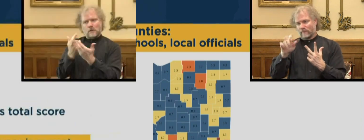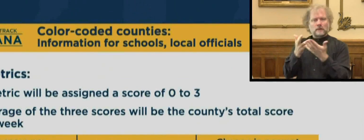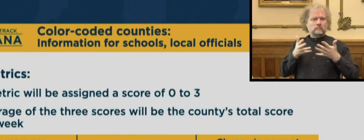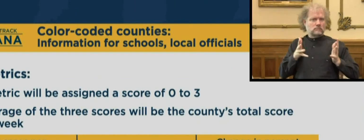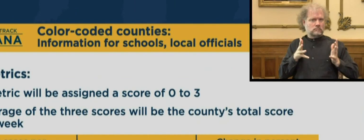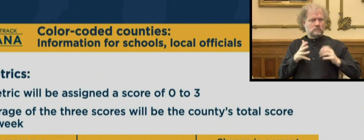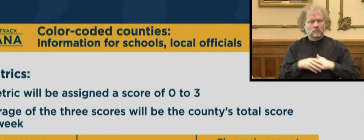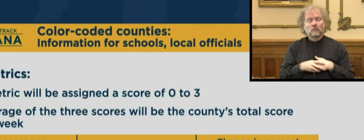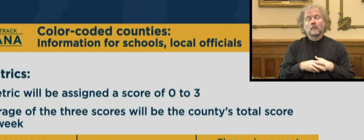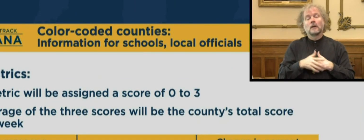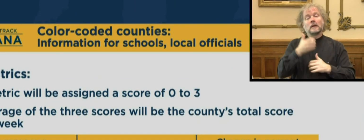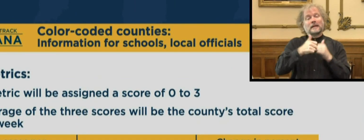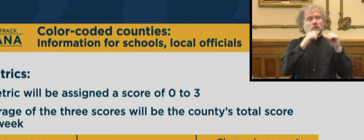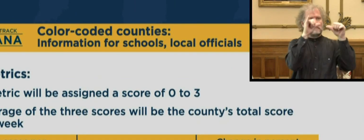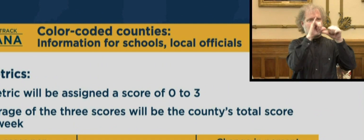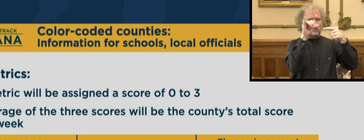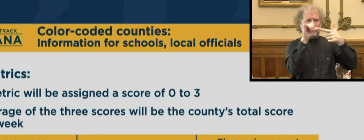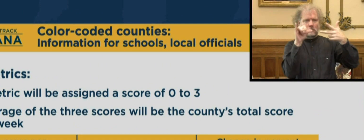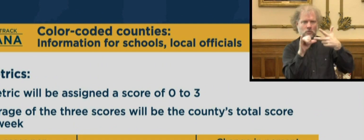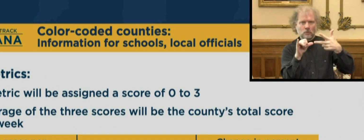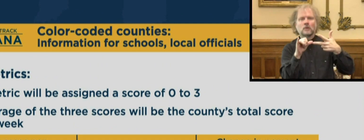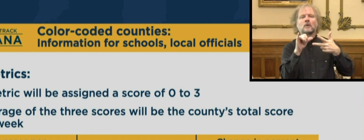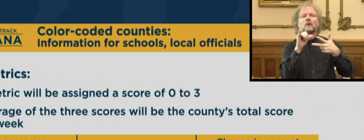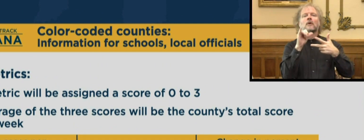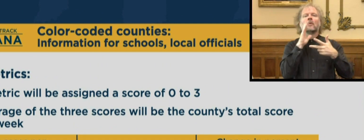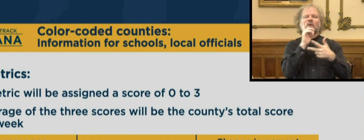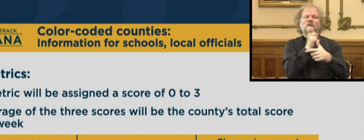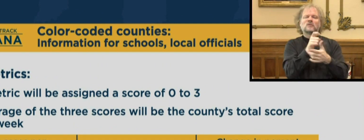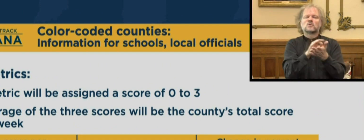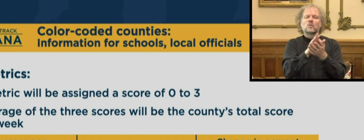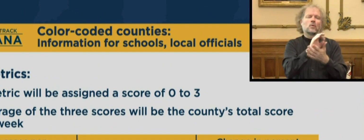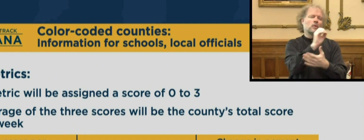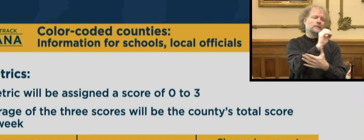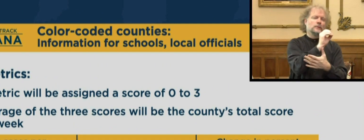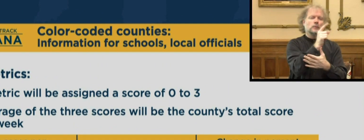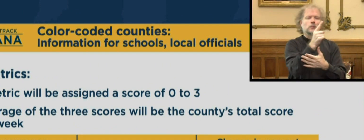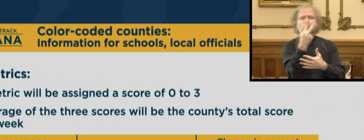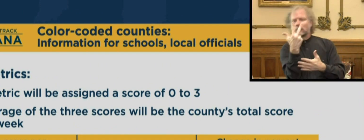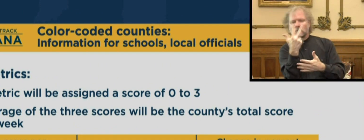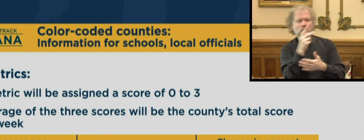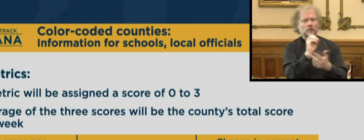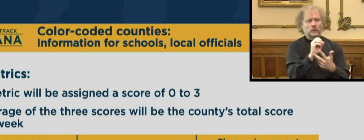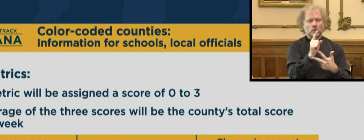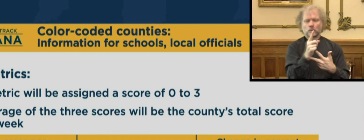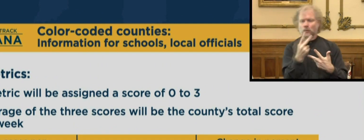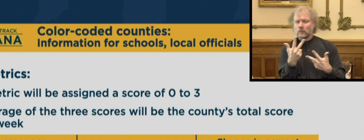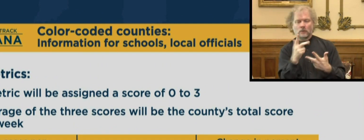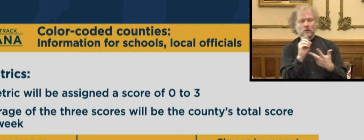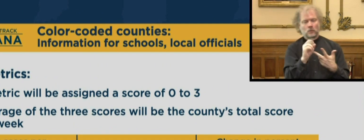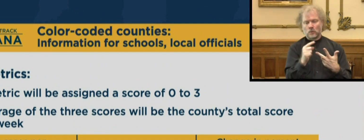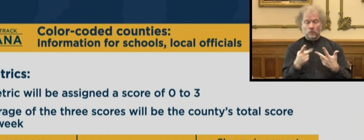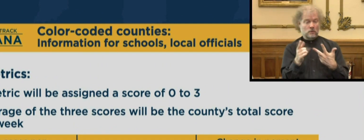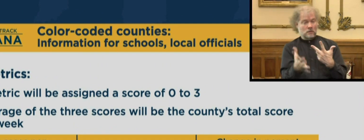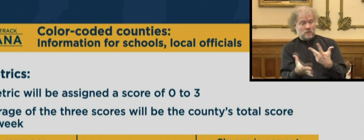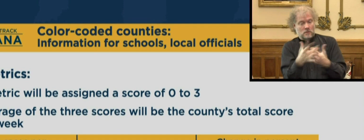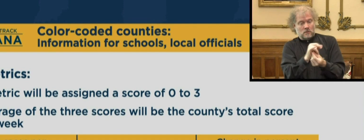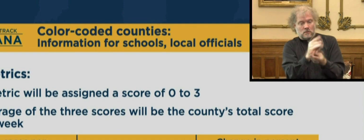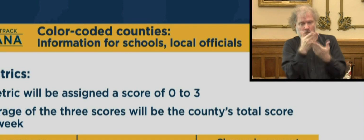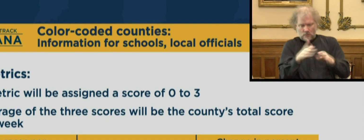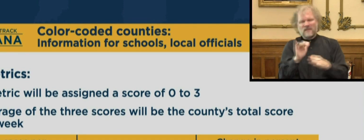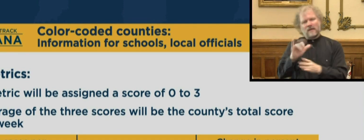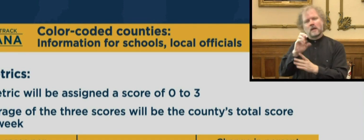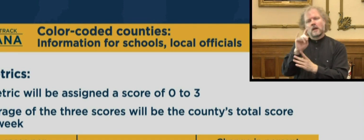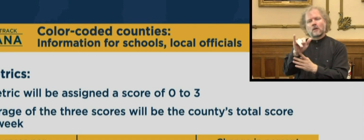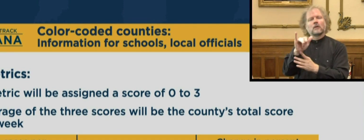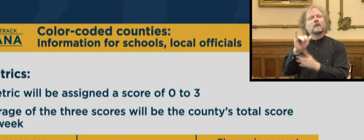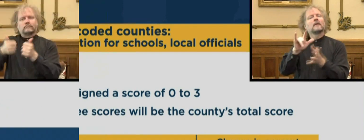coronavirus. The color is determined by a score based on new cases, the positivity rate, and the week-to-week change in positivity